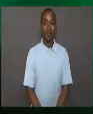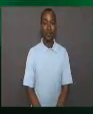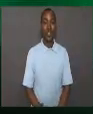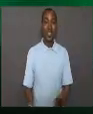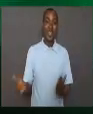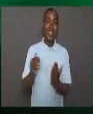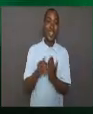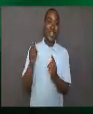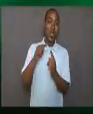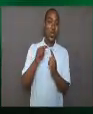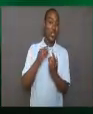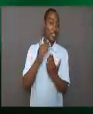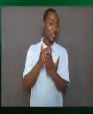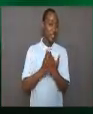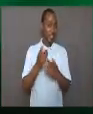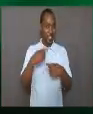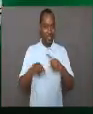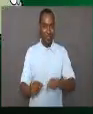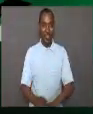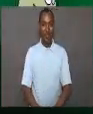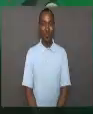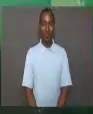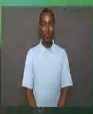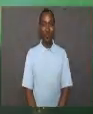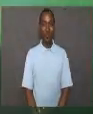Let's get back to our lesson.